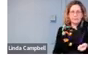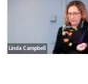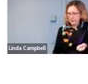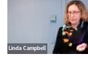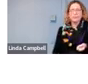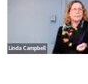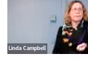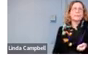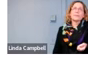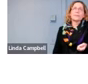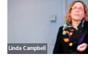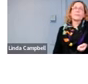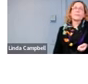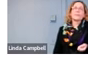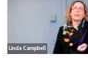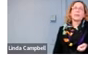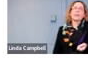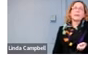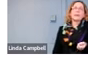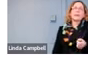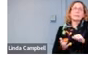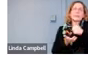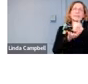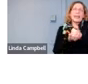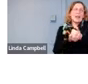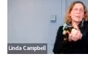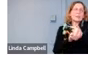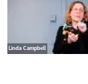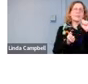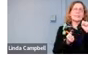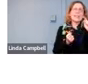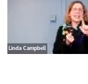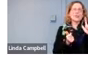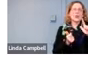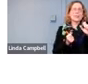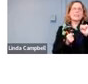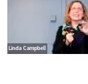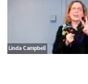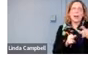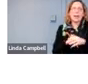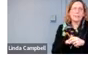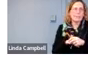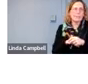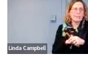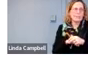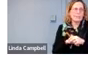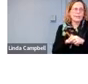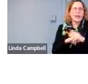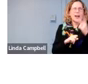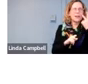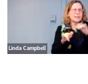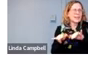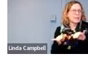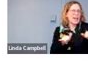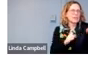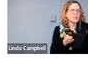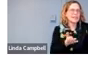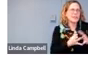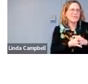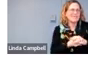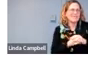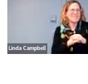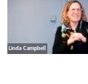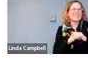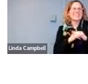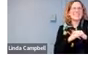The next important landmark that I want to illustrate for us all was the establishment of the St. Lawrence Seaway.